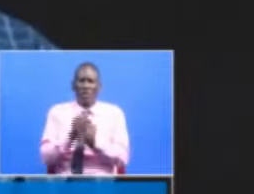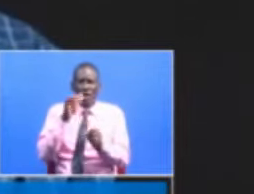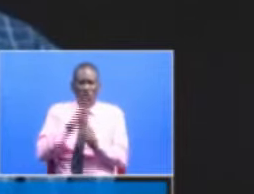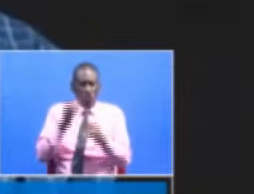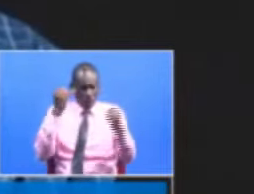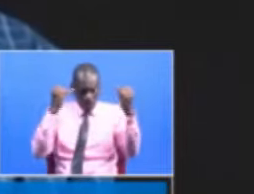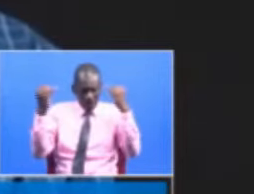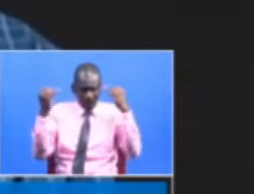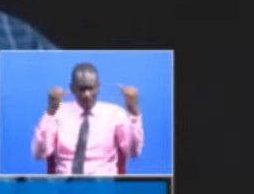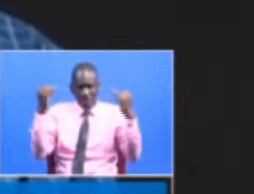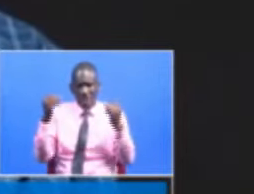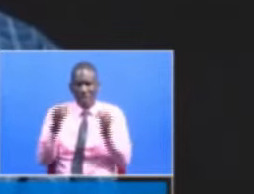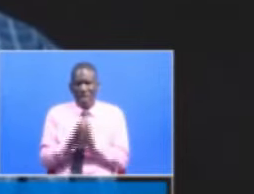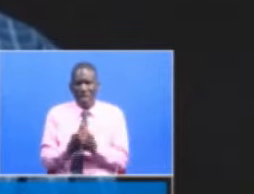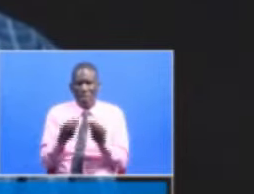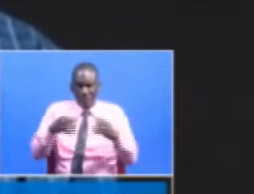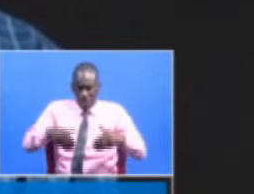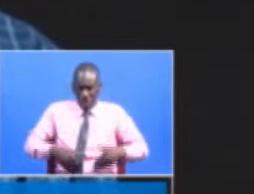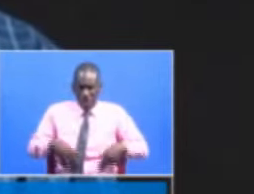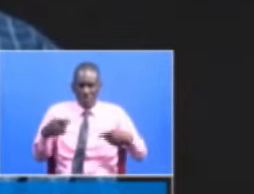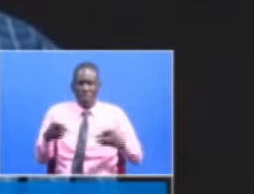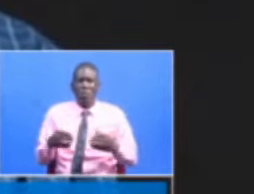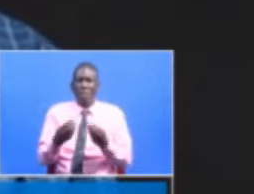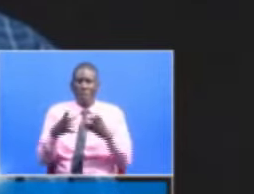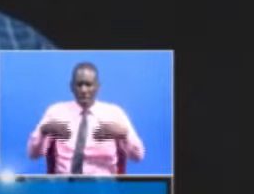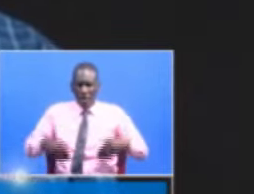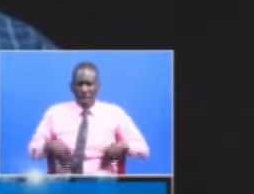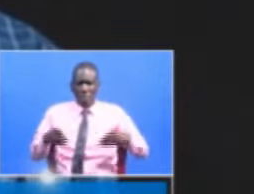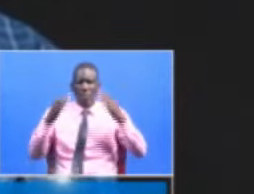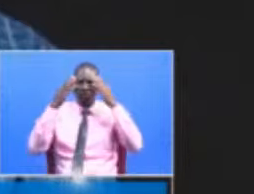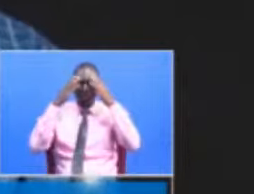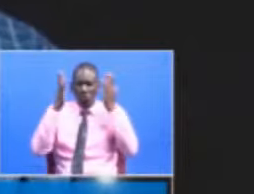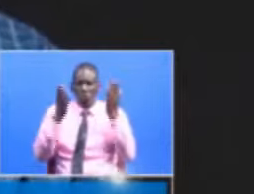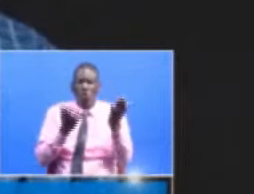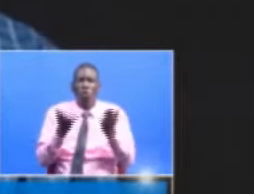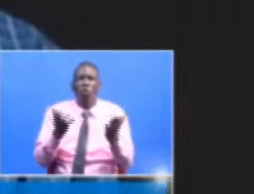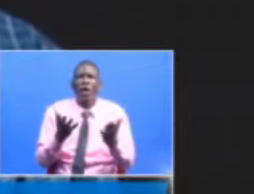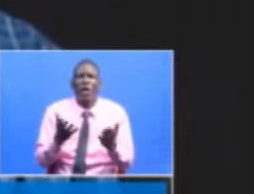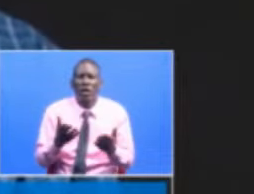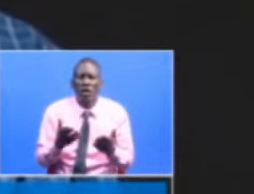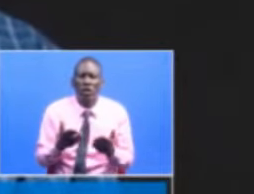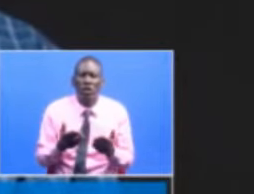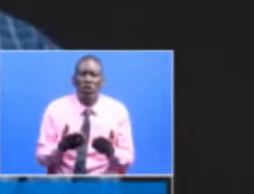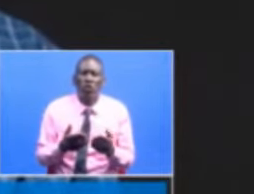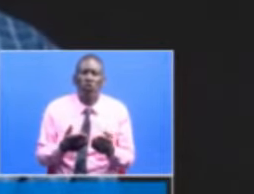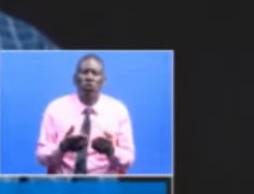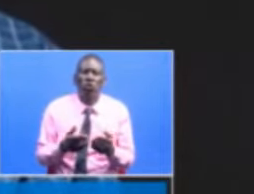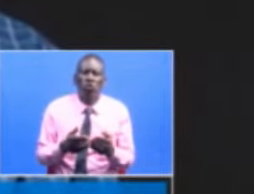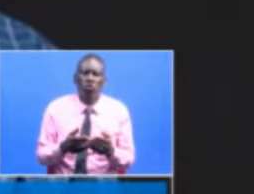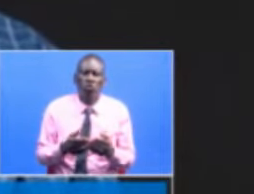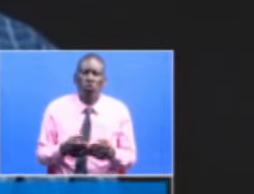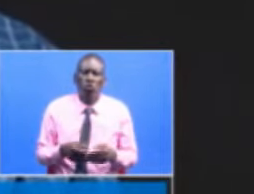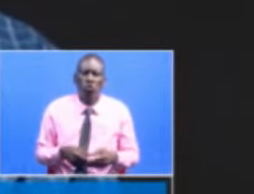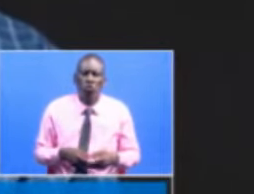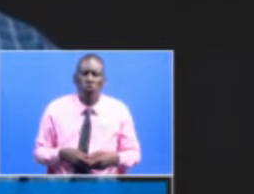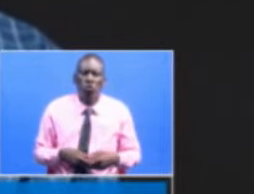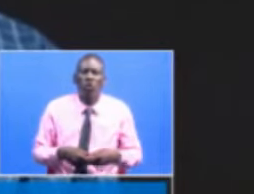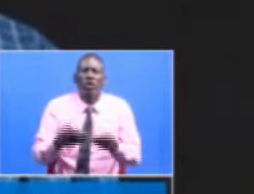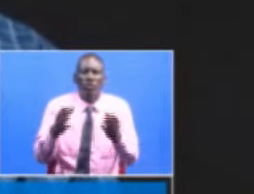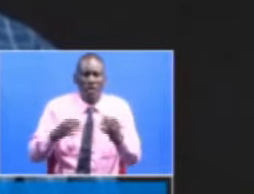ideas, and most young people don't know where to channel their energy. So a lot